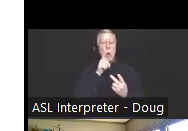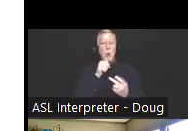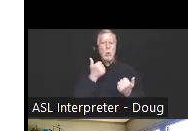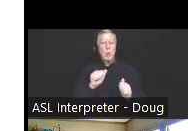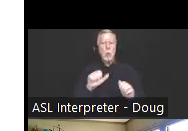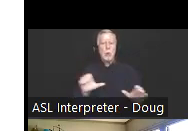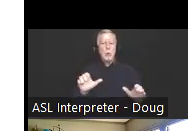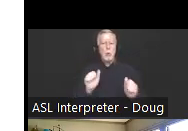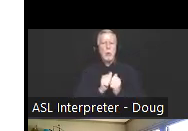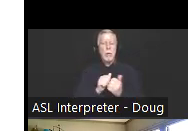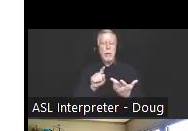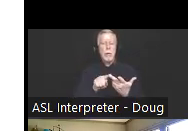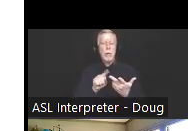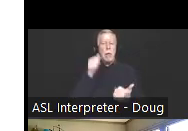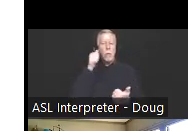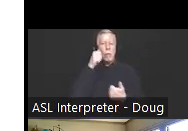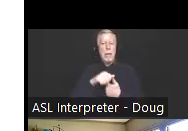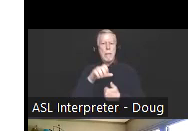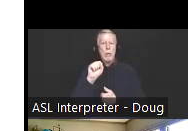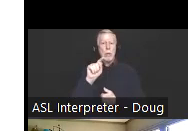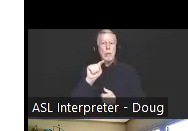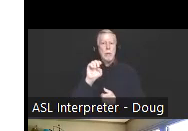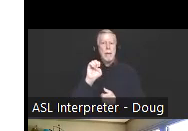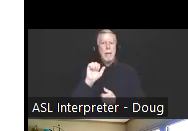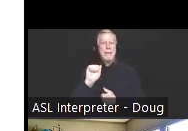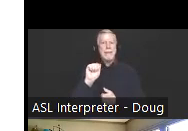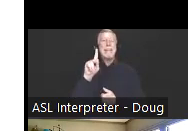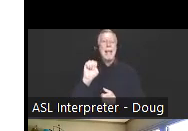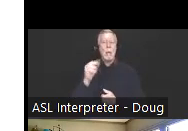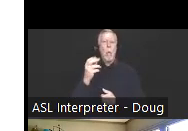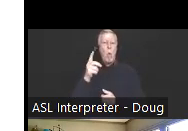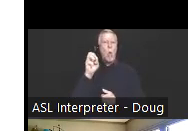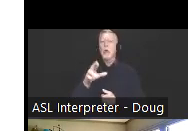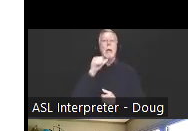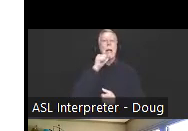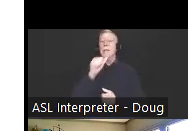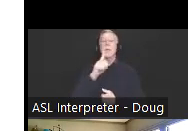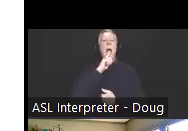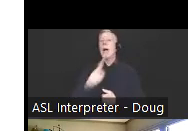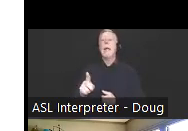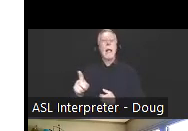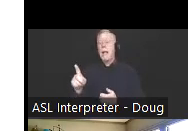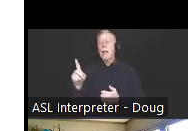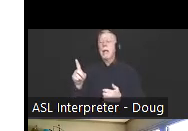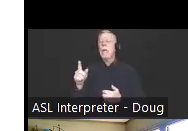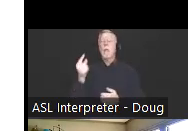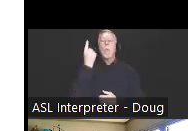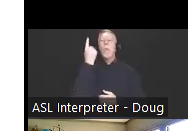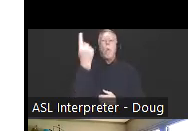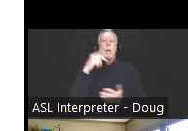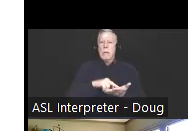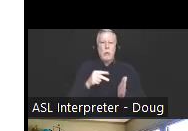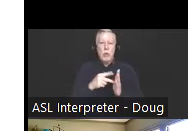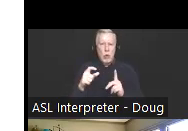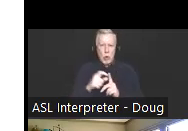that stakeholder is not a monolithic term, that you need to disaggregate that into understanding, as Paul calls